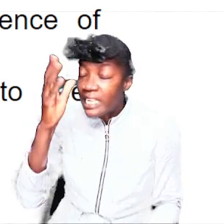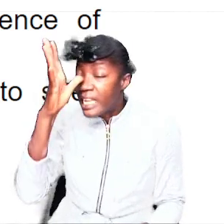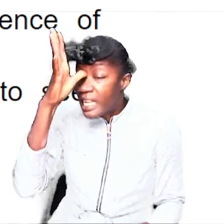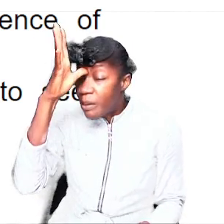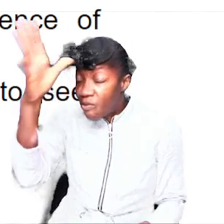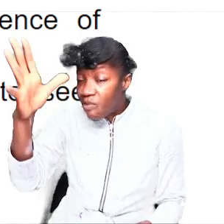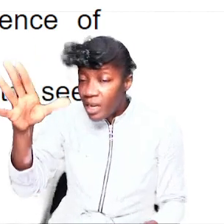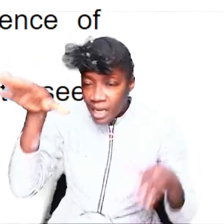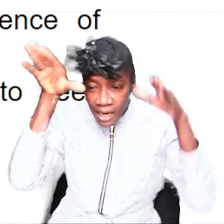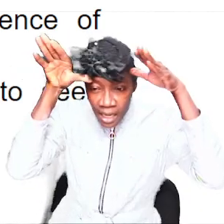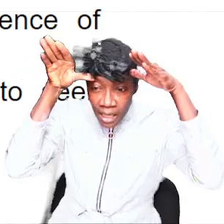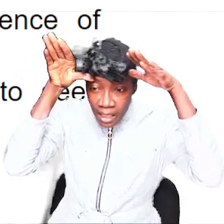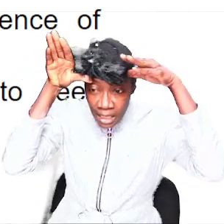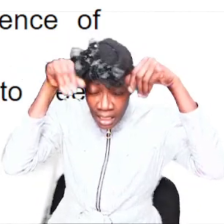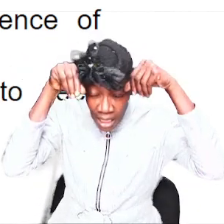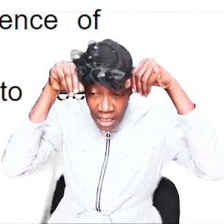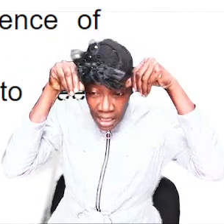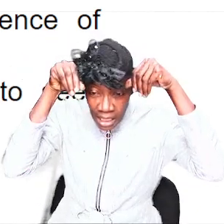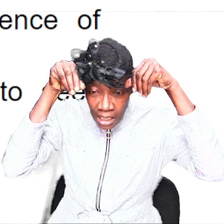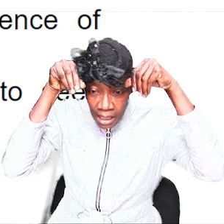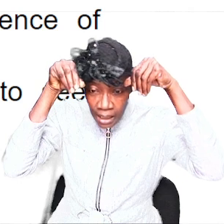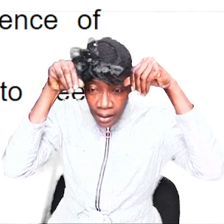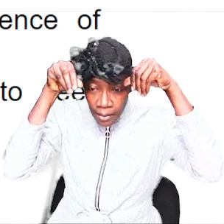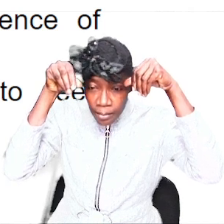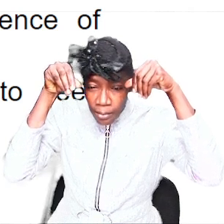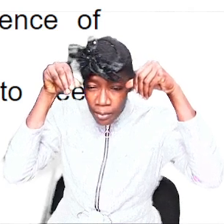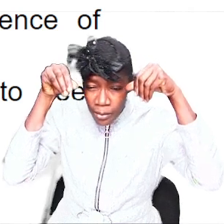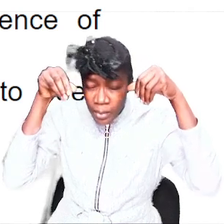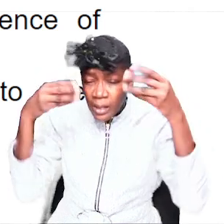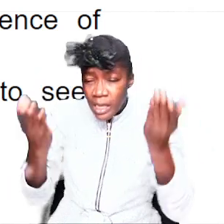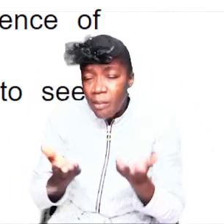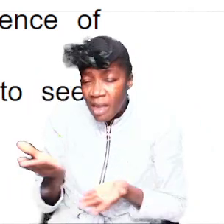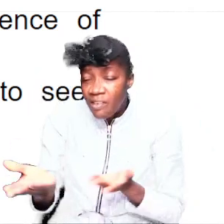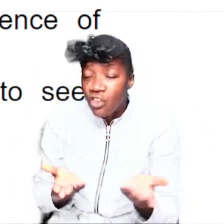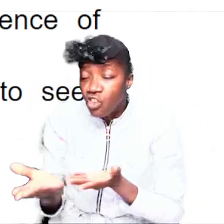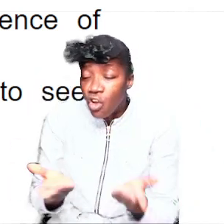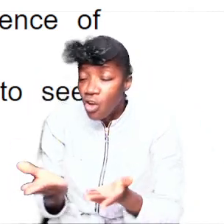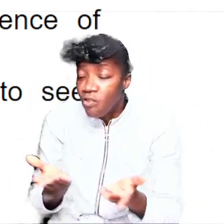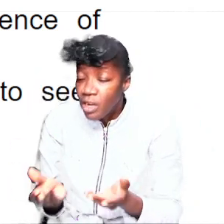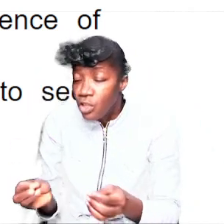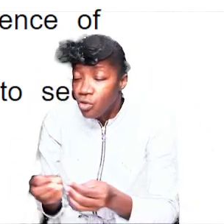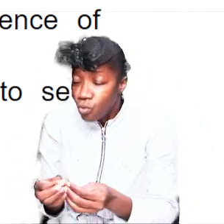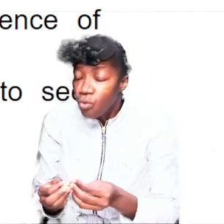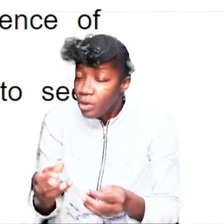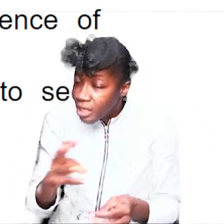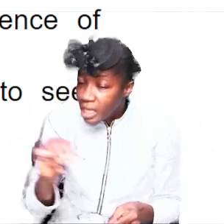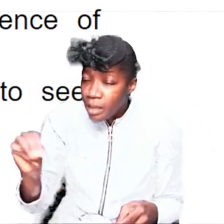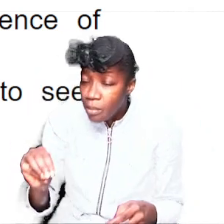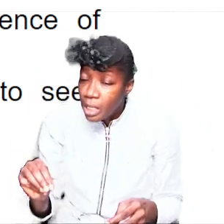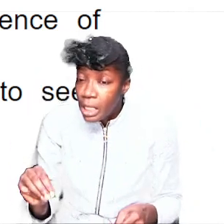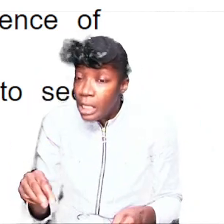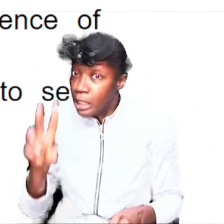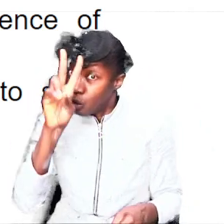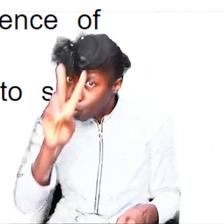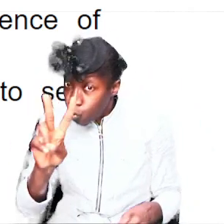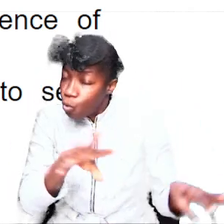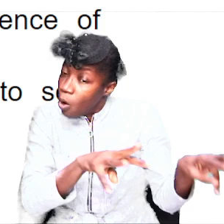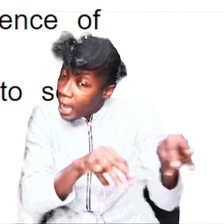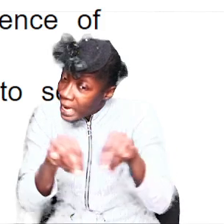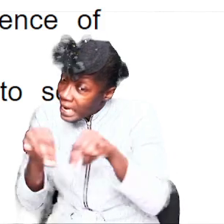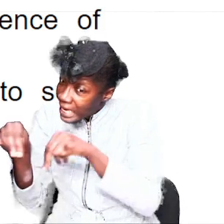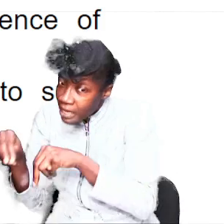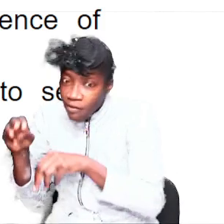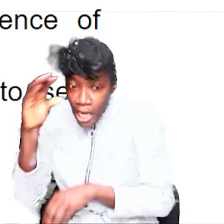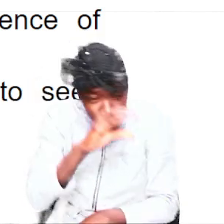his father donkey, and he had a servant that accompanied him, and they left and they searched